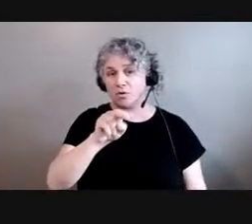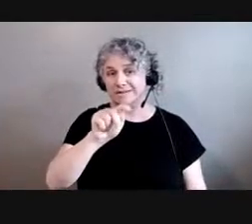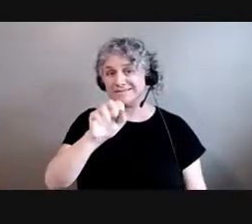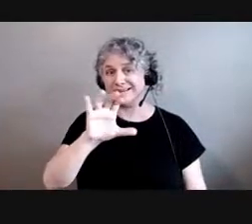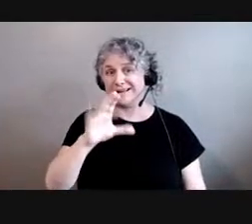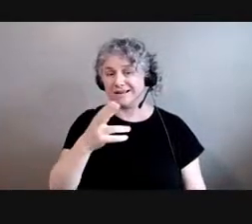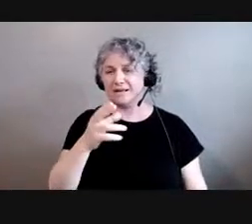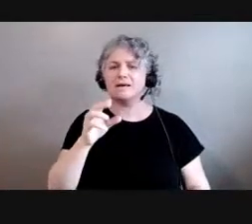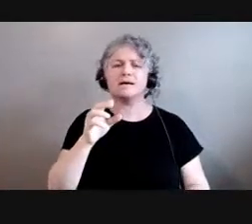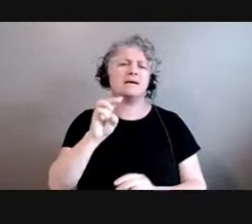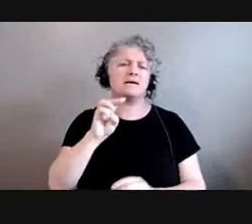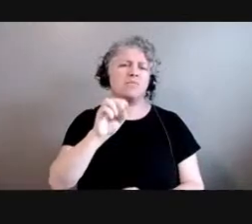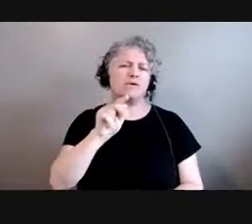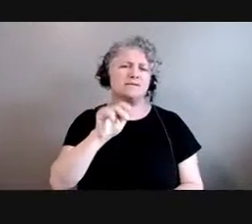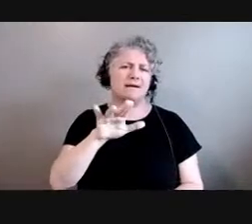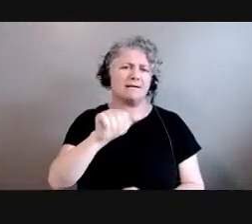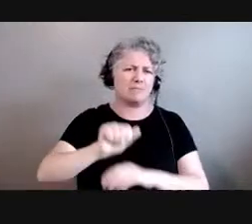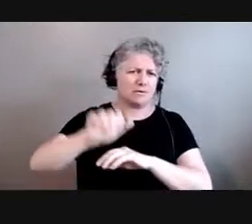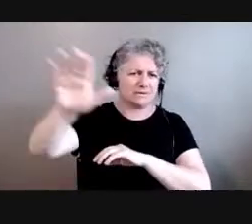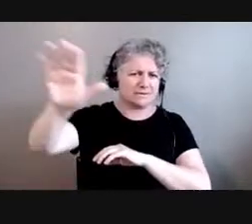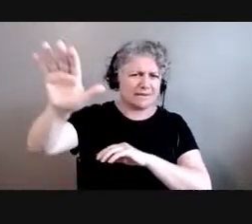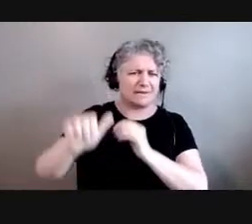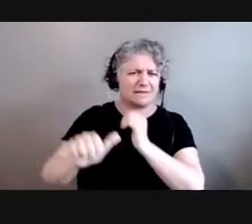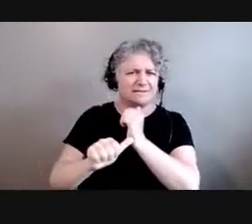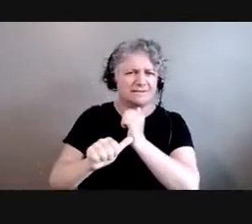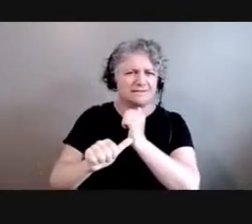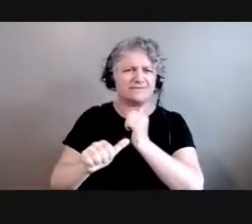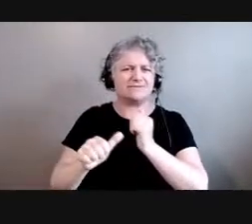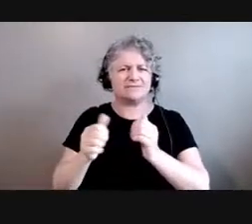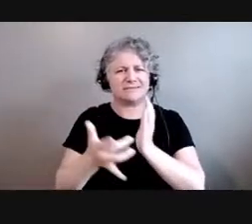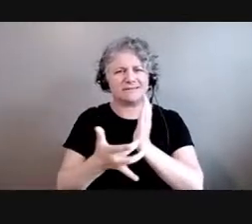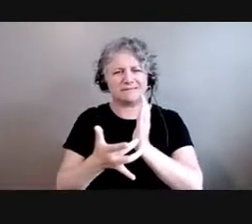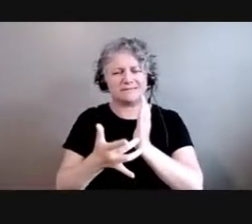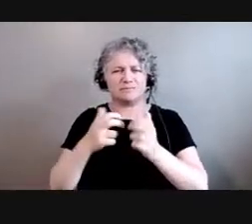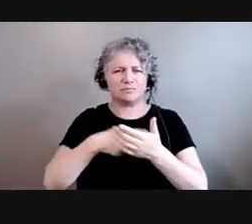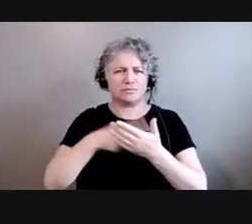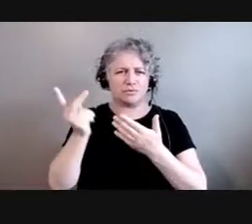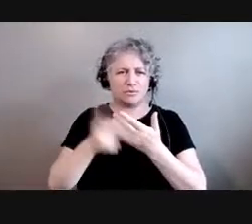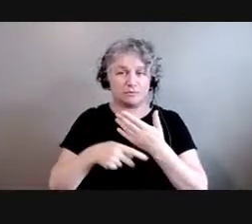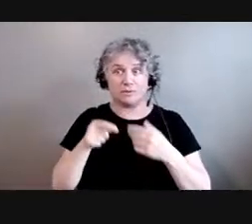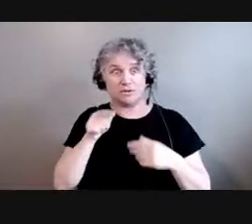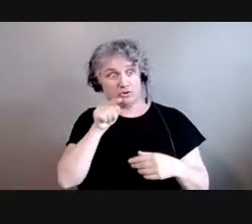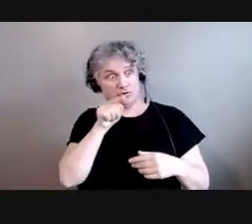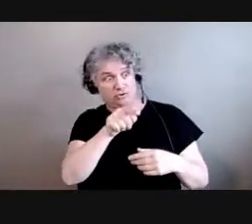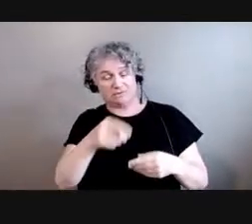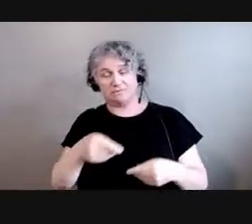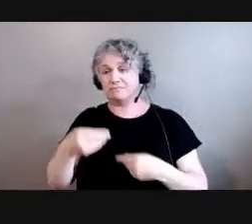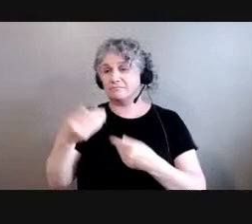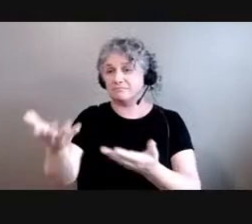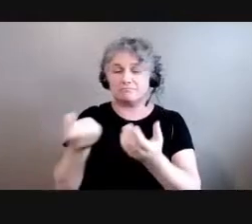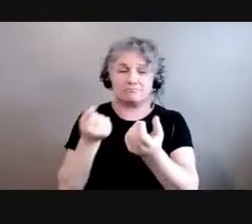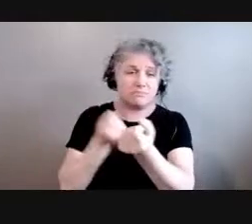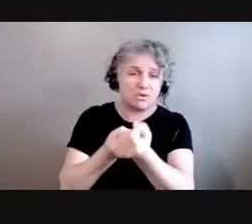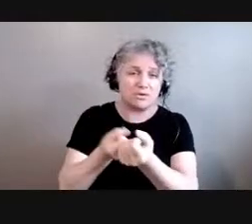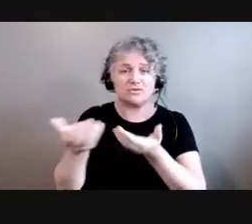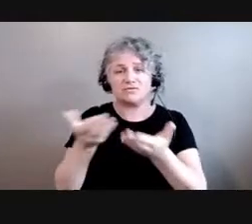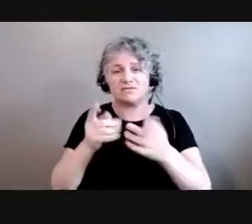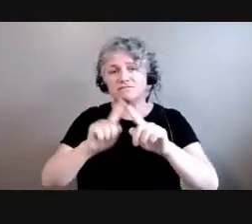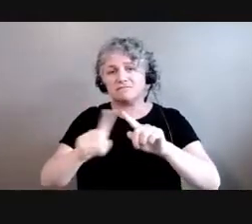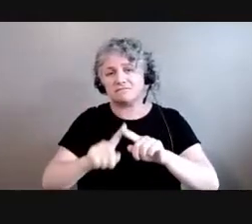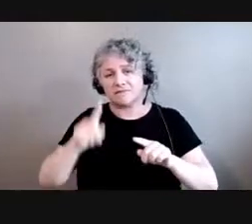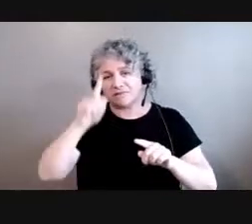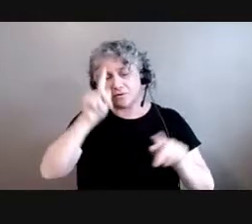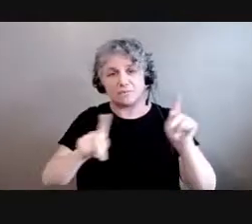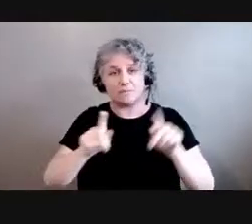Technology Program, she provides technology, support, and services that improve the quality of life for Montanans with